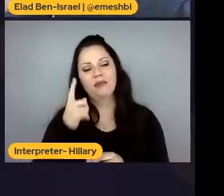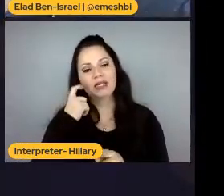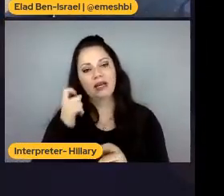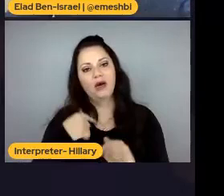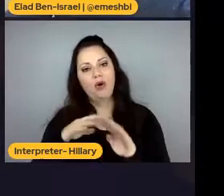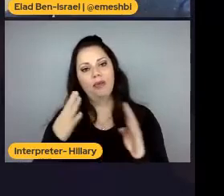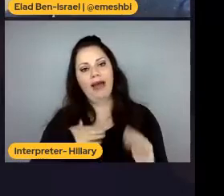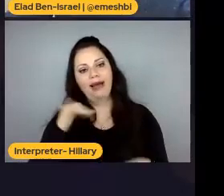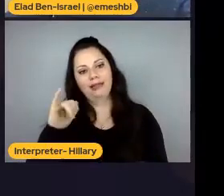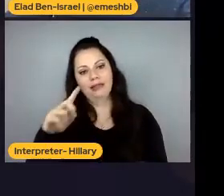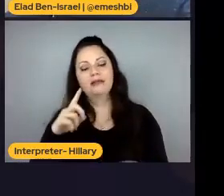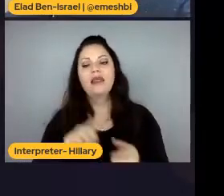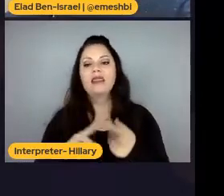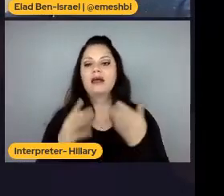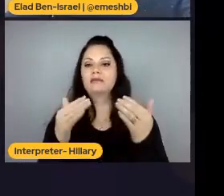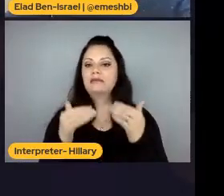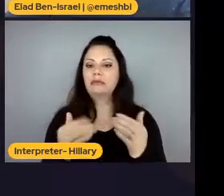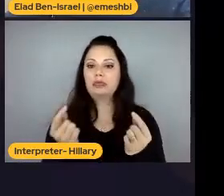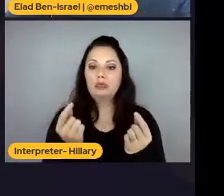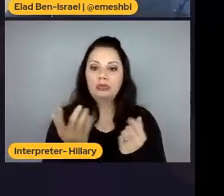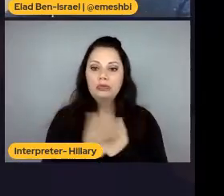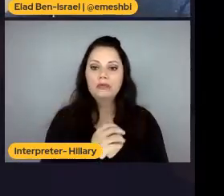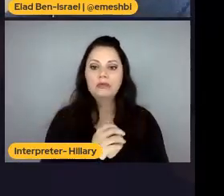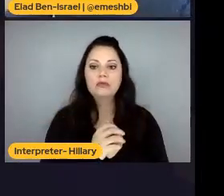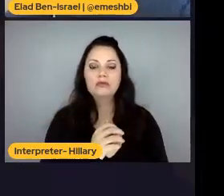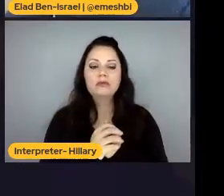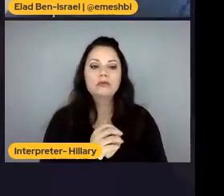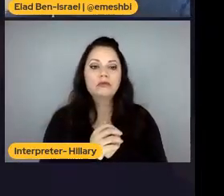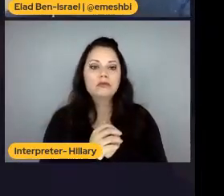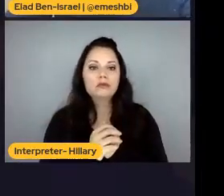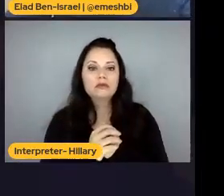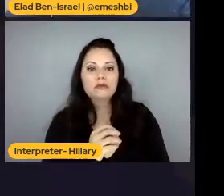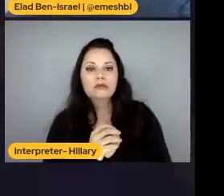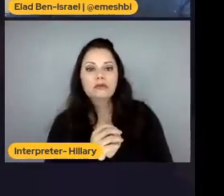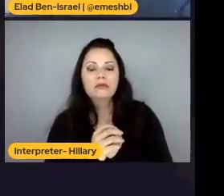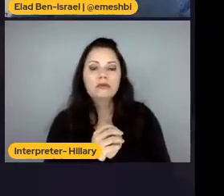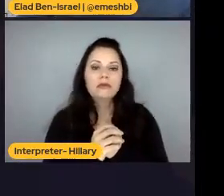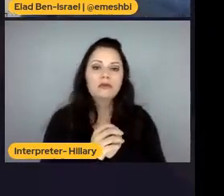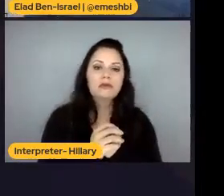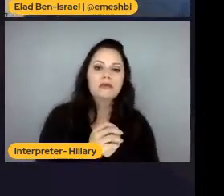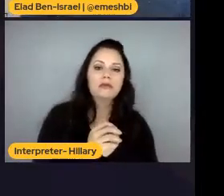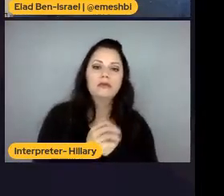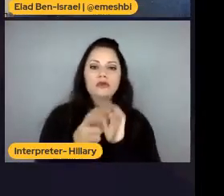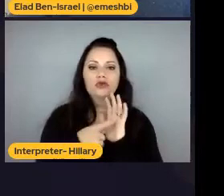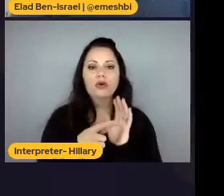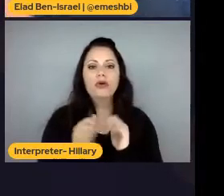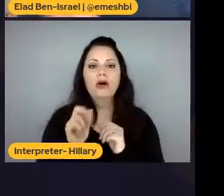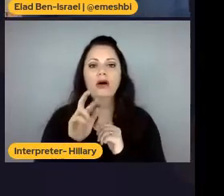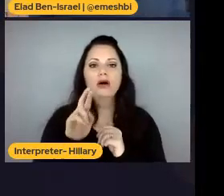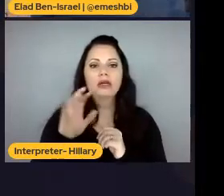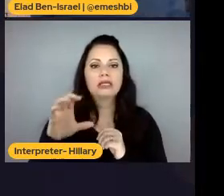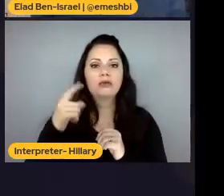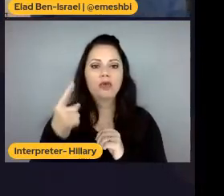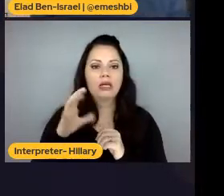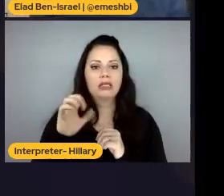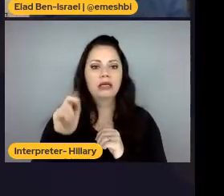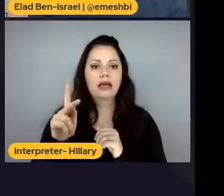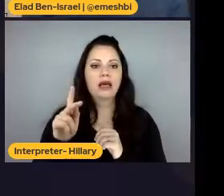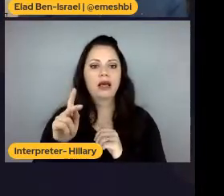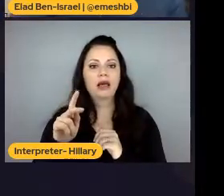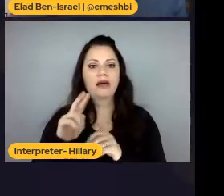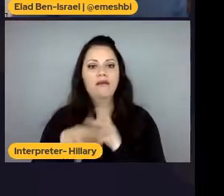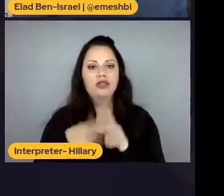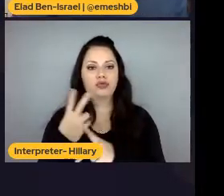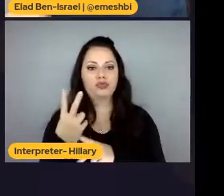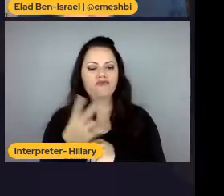then I can also do something like this and specify the RC1 CDK version v2.